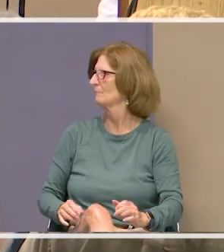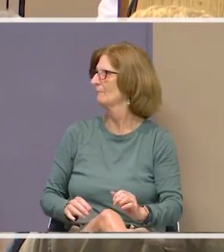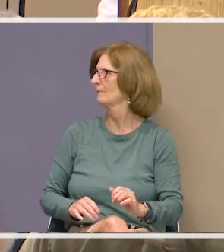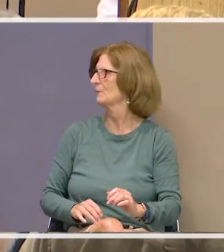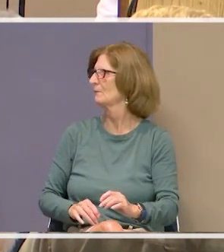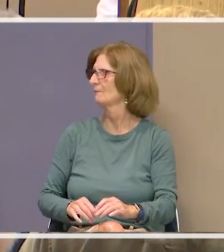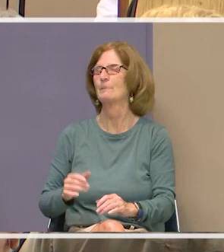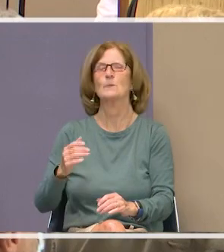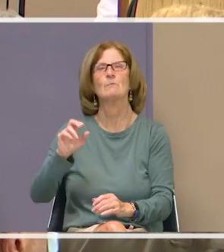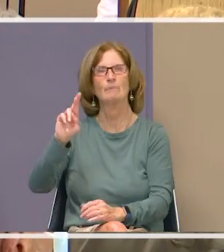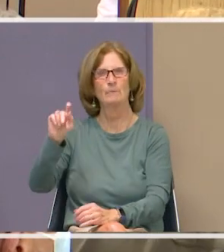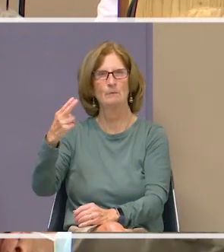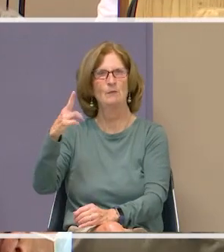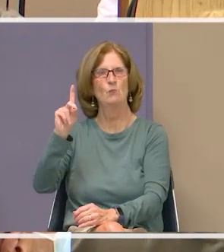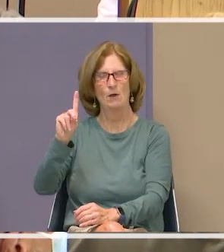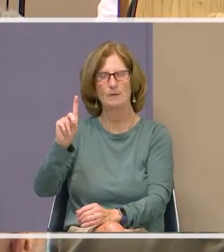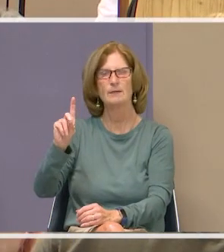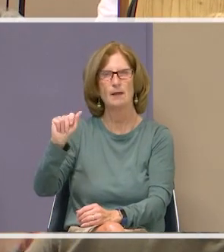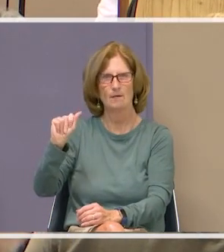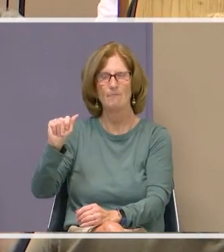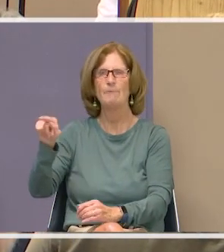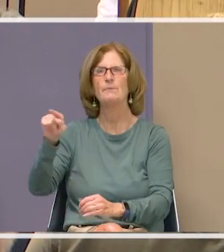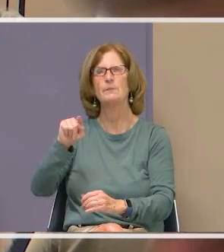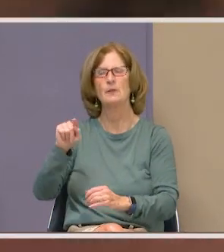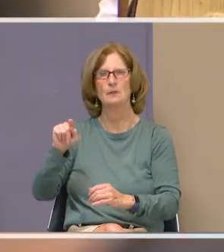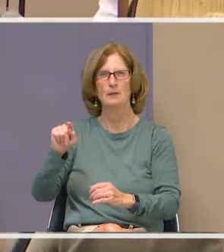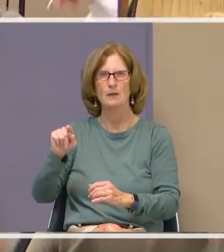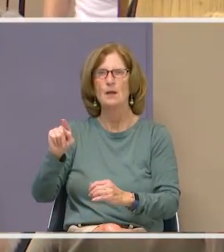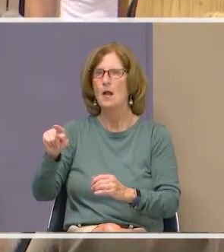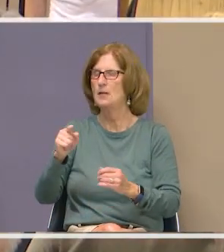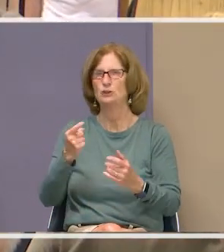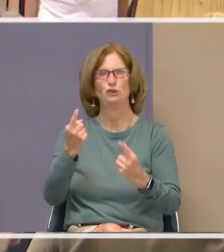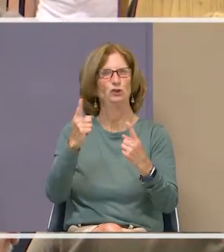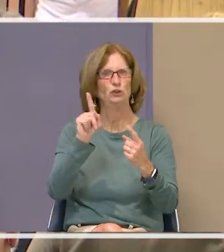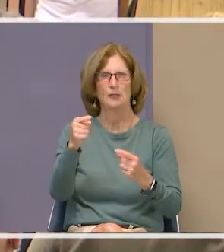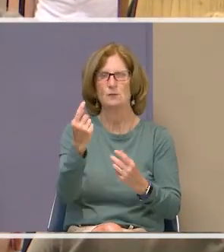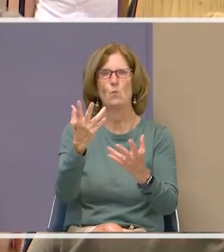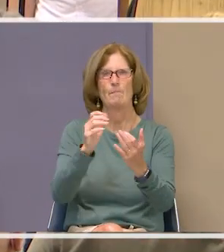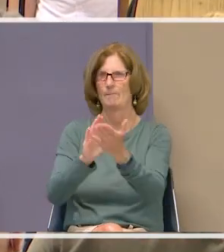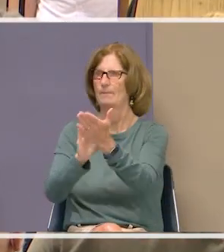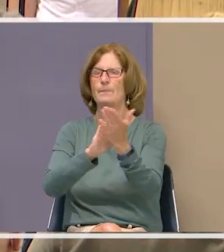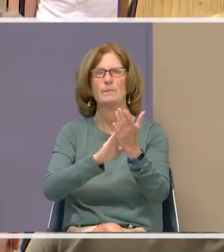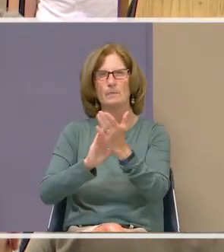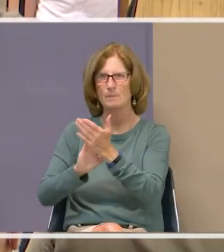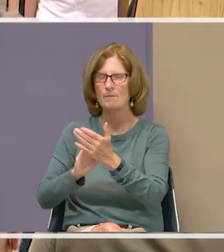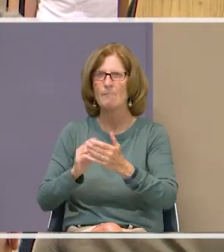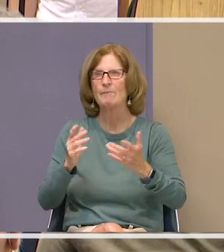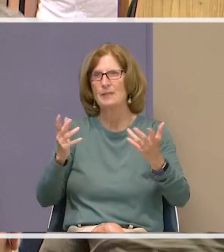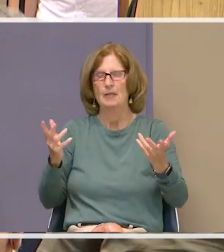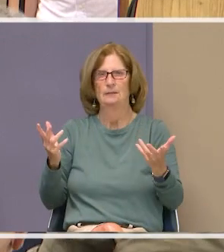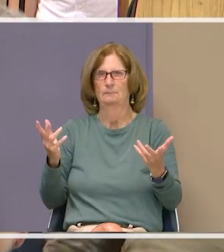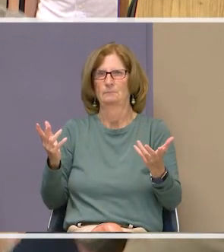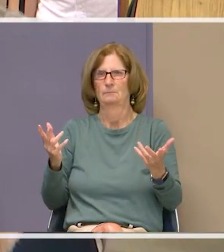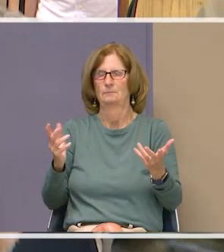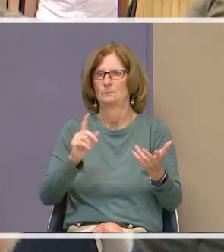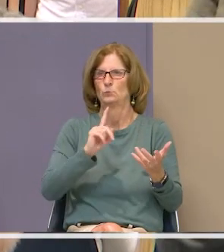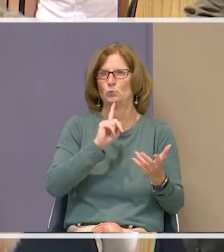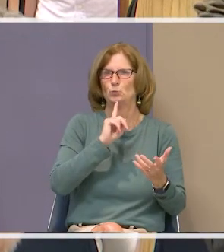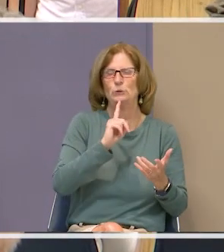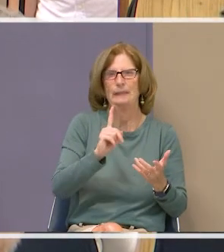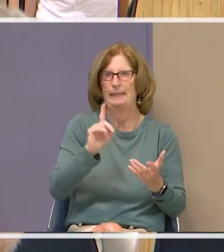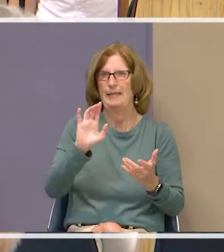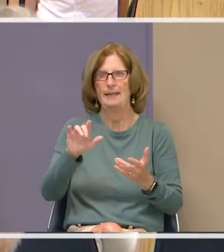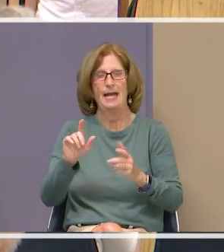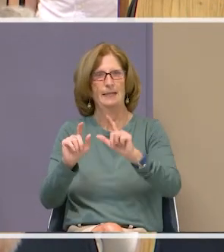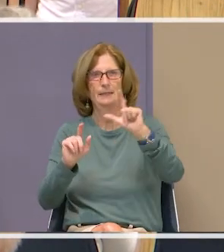my name is Brian. I live on East End Avenue, 500 block. I just want to reiterate, I think it really doesn't make any sense to get rid of that left